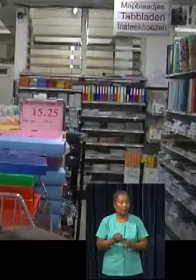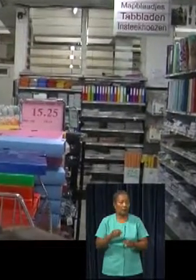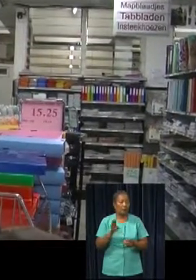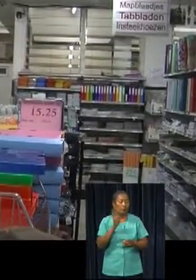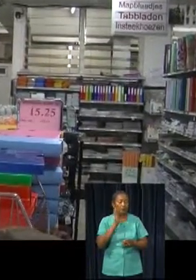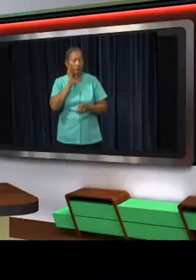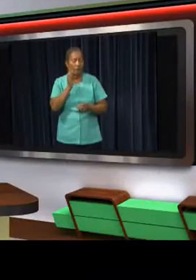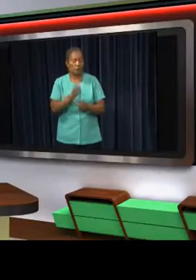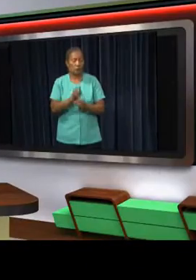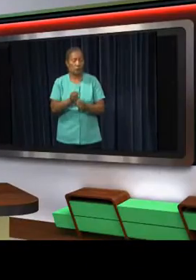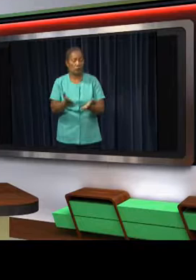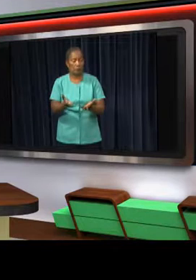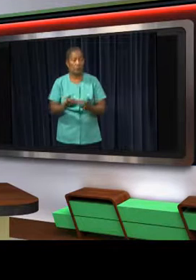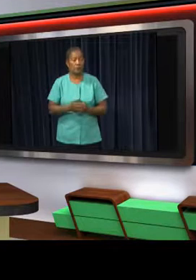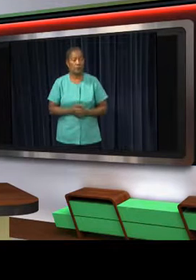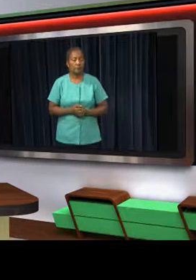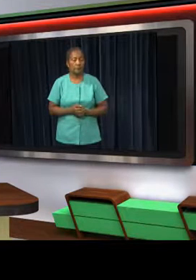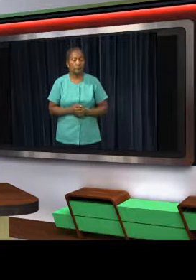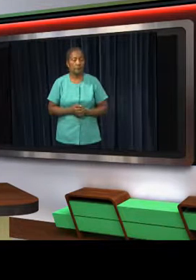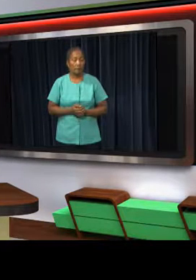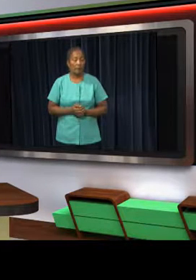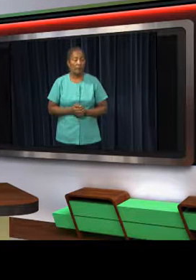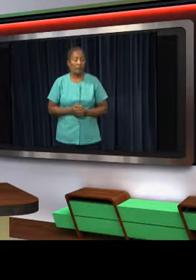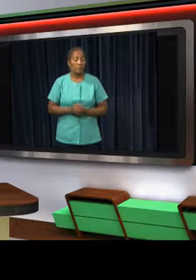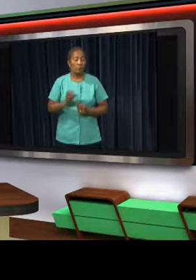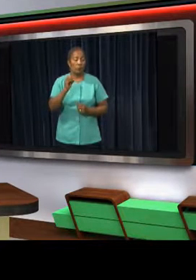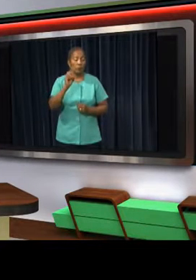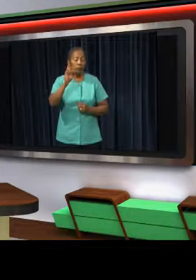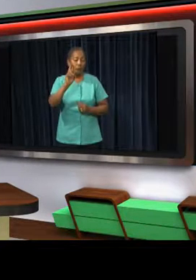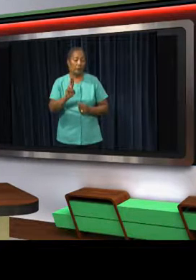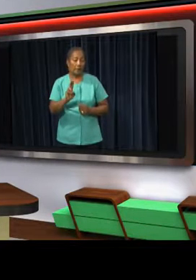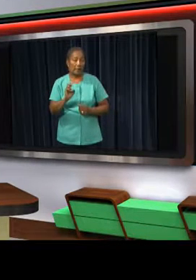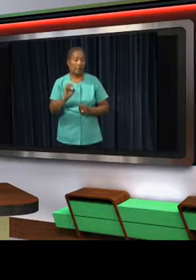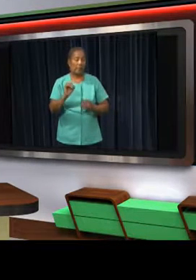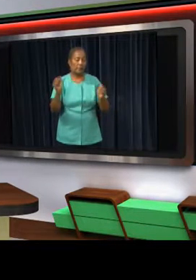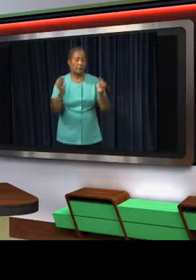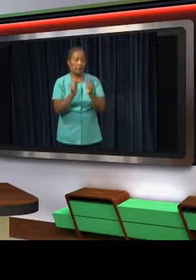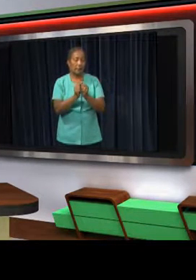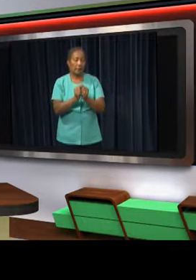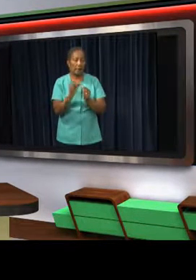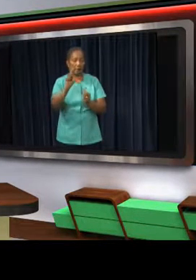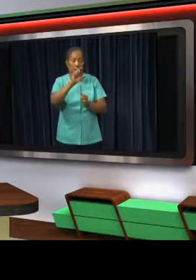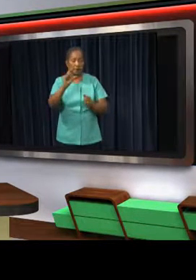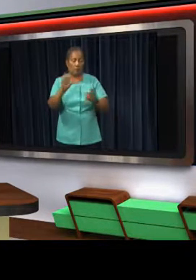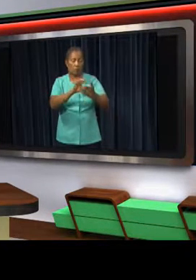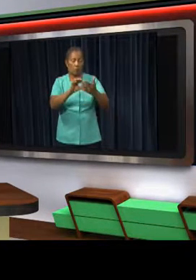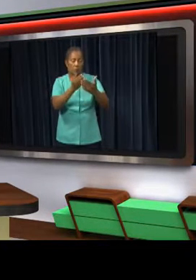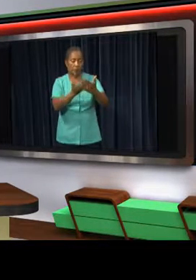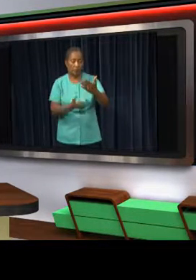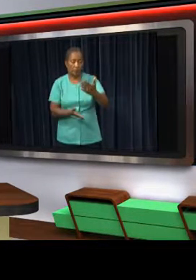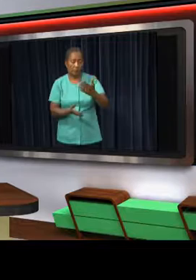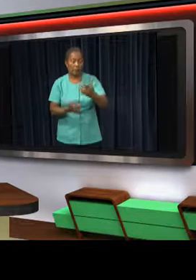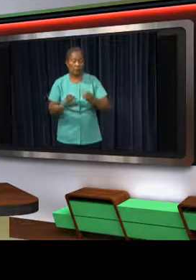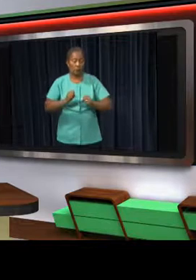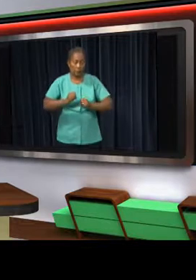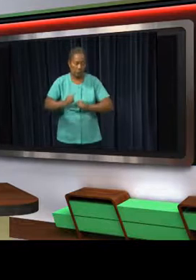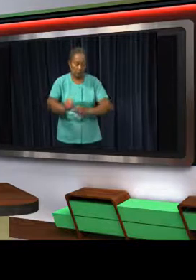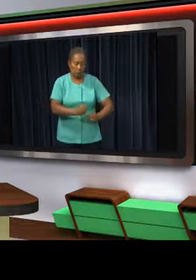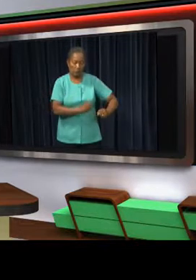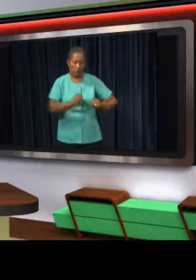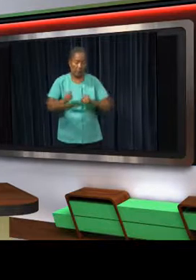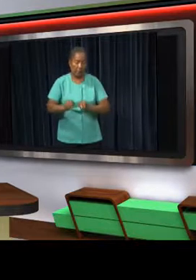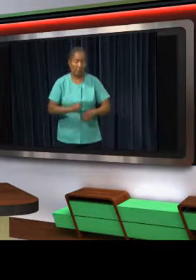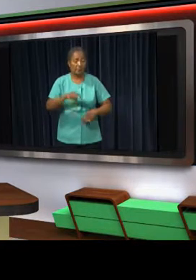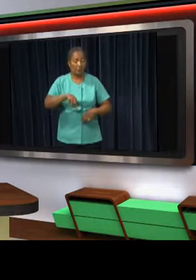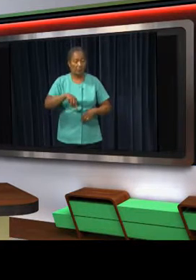jobbers. The government usually registrates students annually for the so-called Kringkon re-actie, but for now, it's not clear